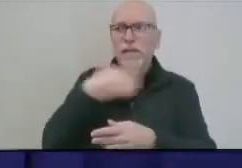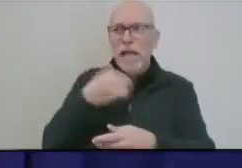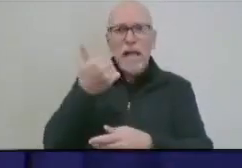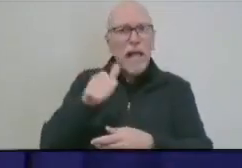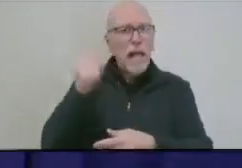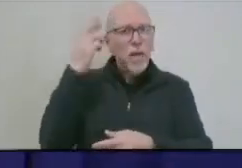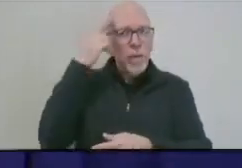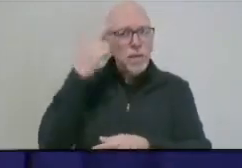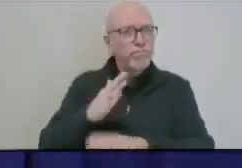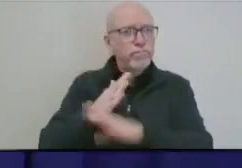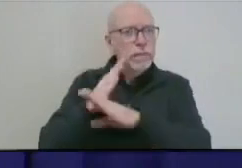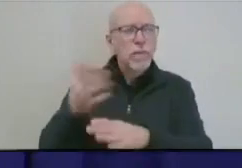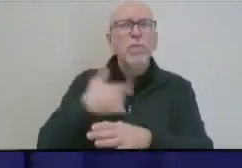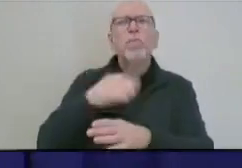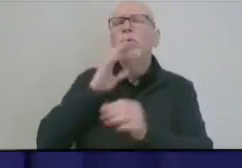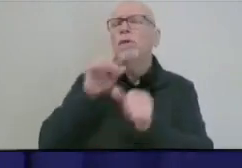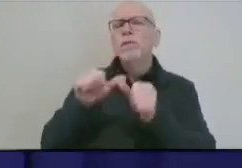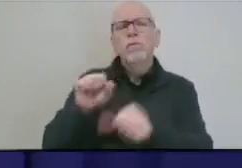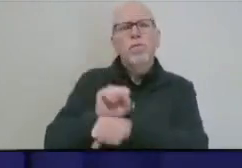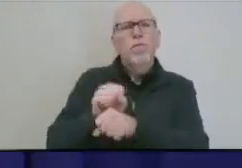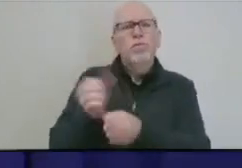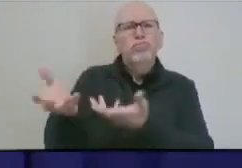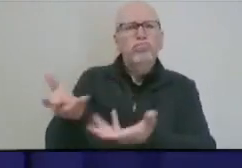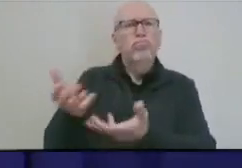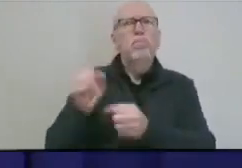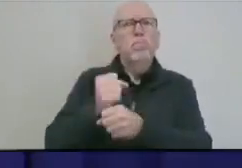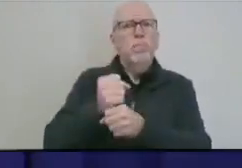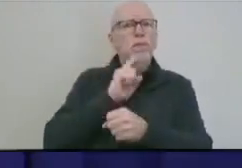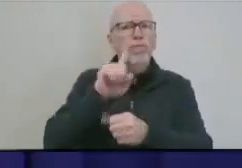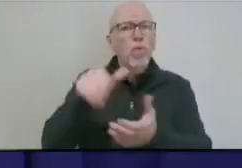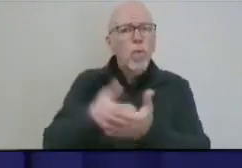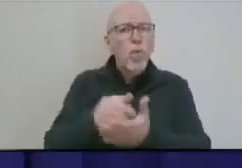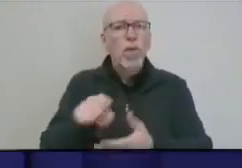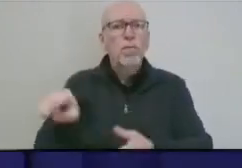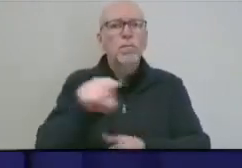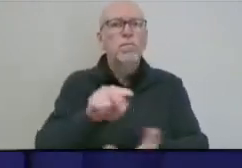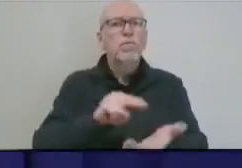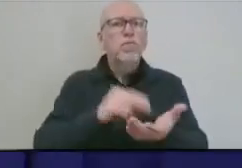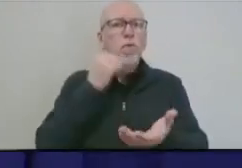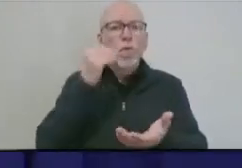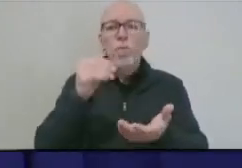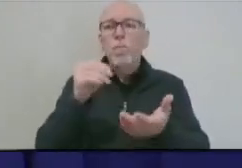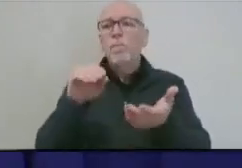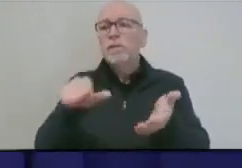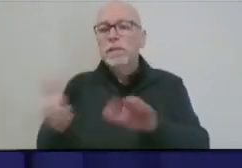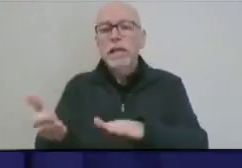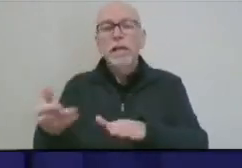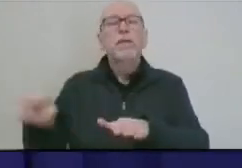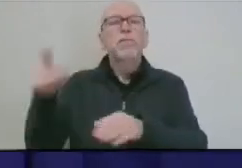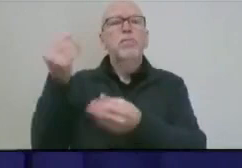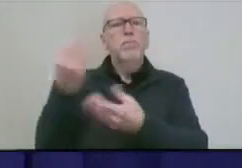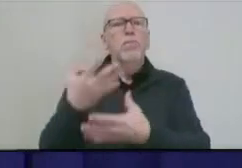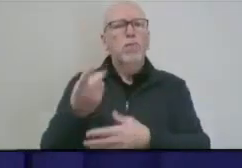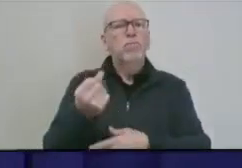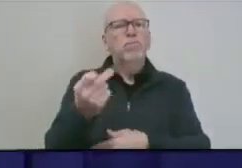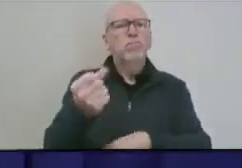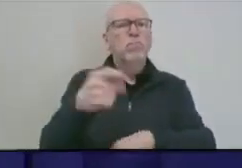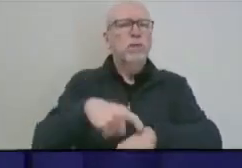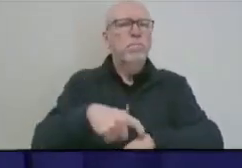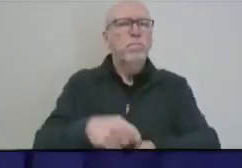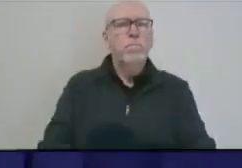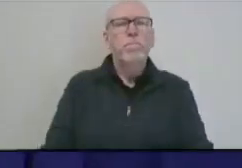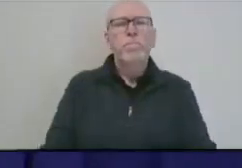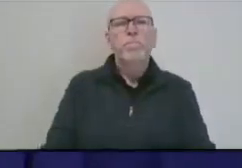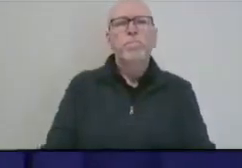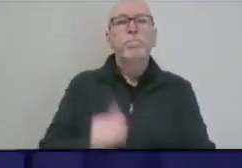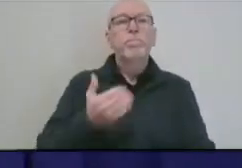so, and we will continue to work to ensure that all long-term care deaths, are reported in a timely manner. Our long-term